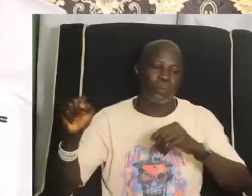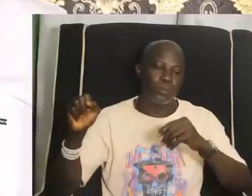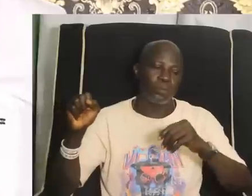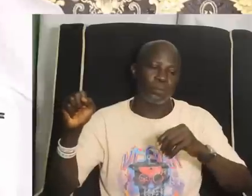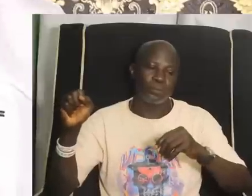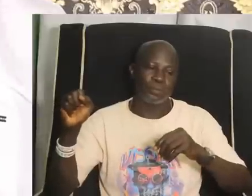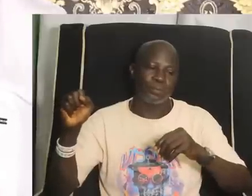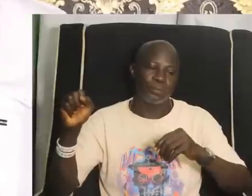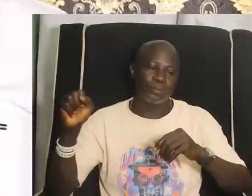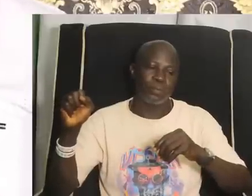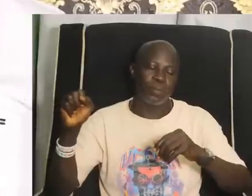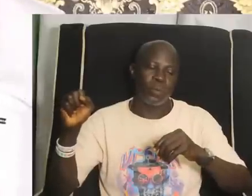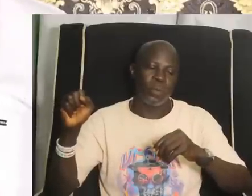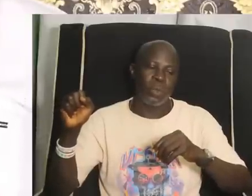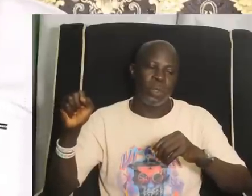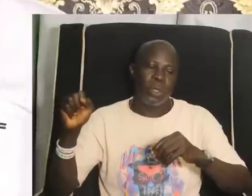Yes.